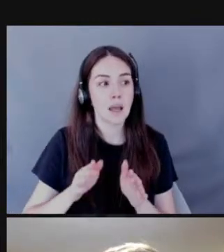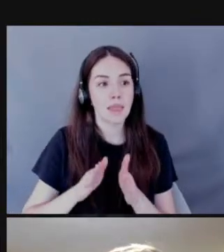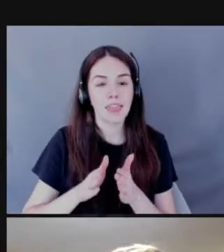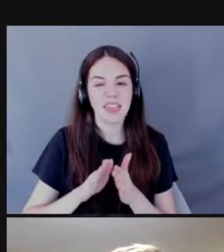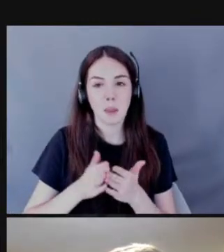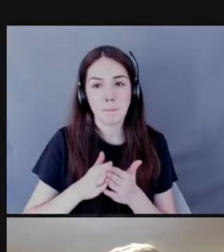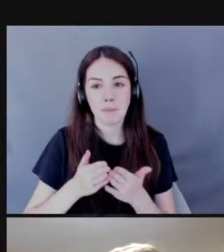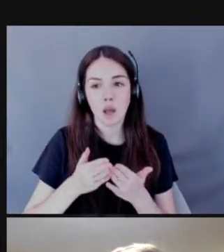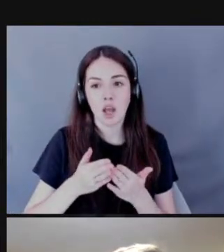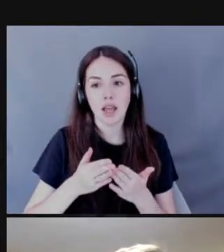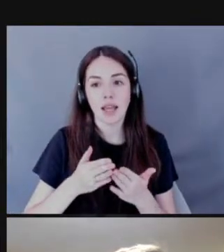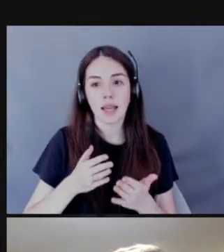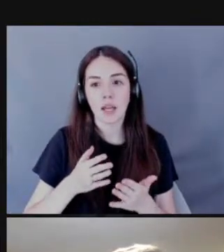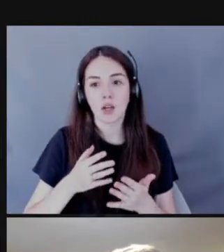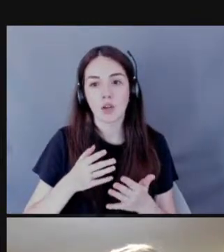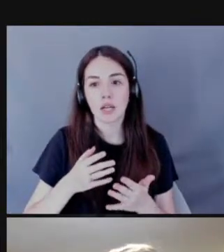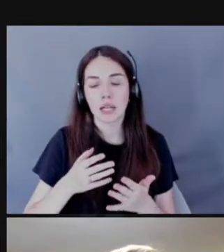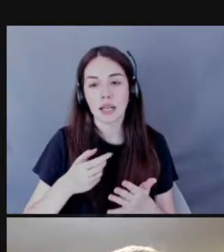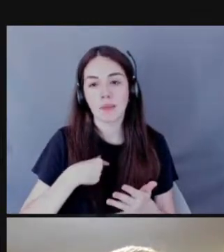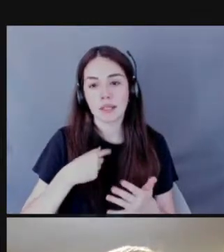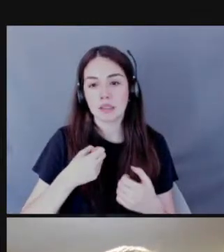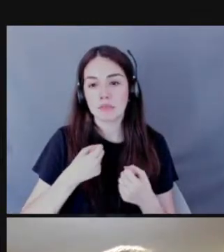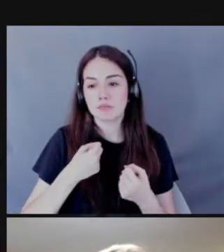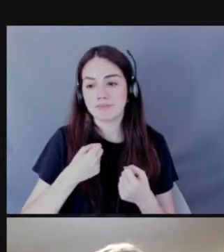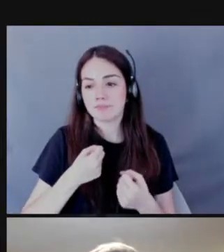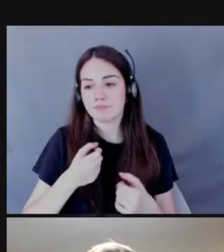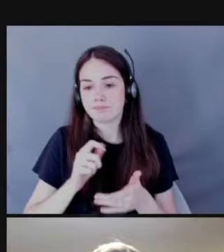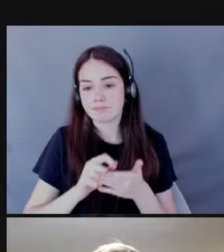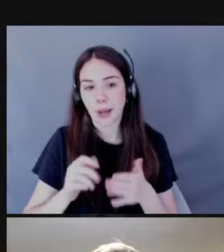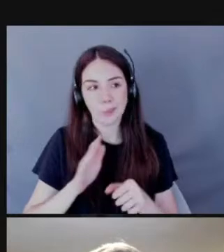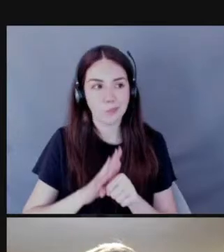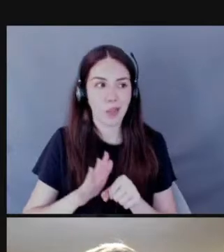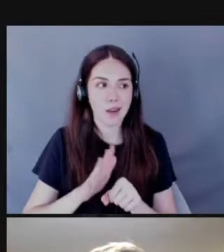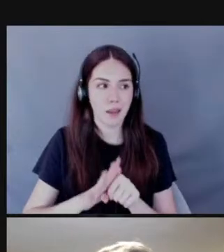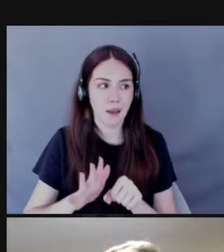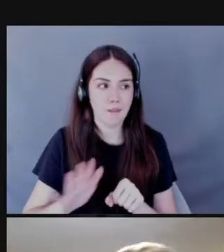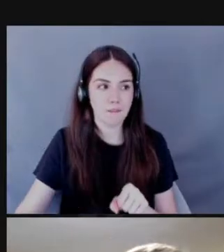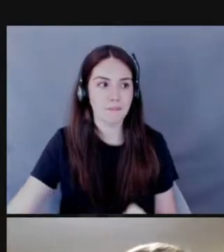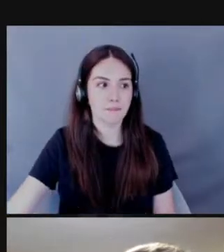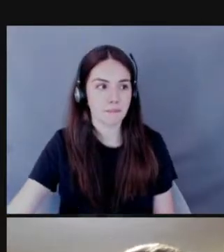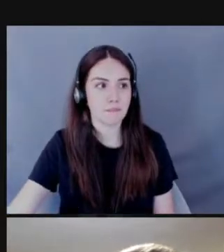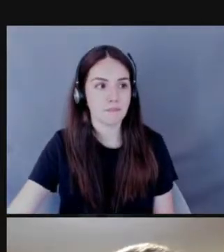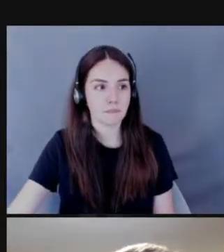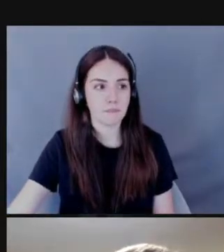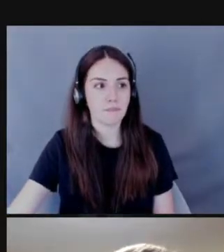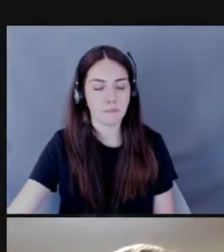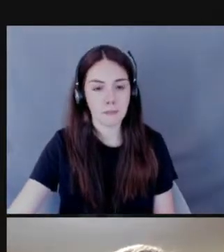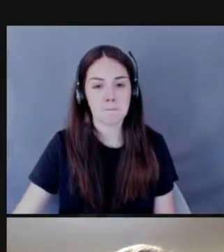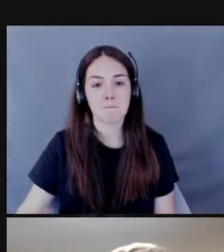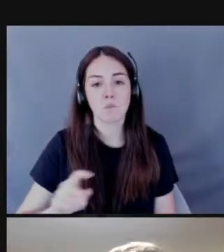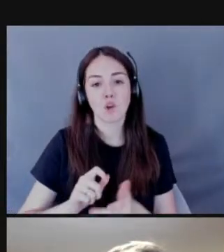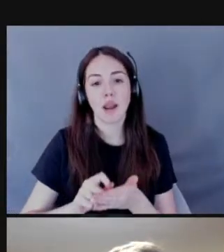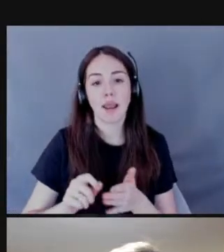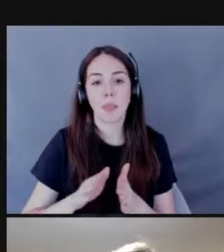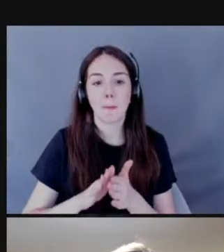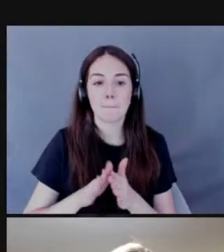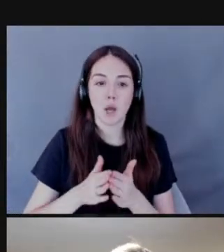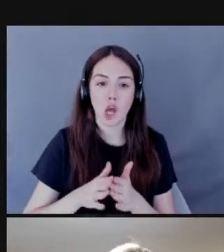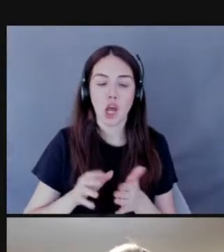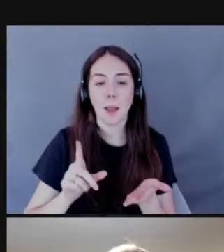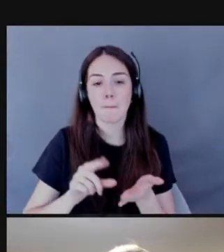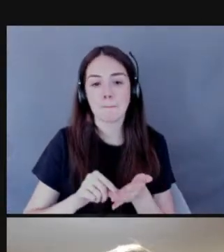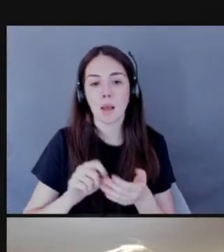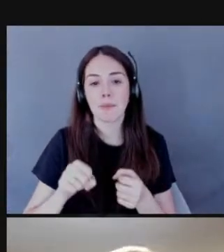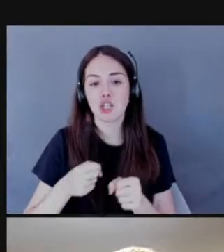think. And so I while we were in the latter stages of writing that book and getting it published in 2003,